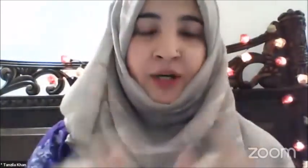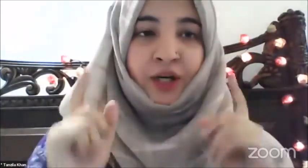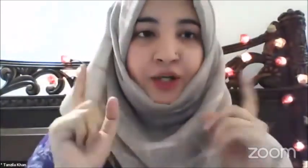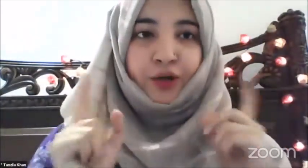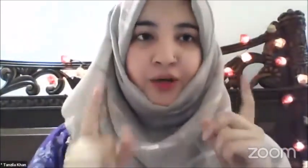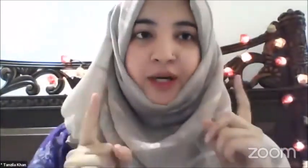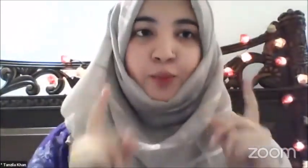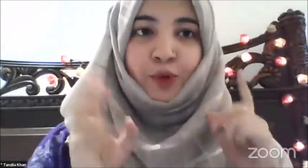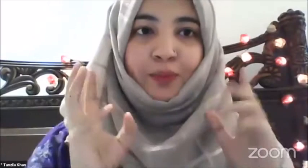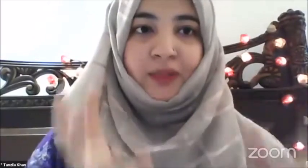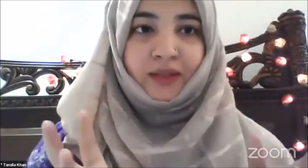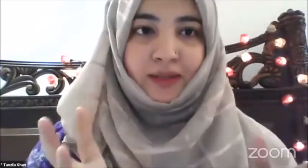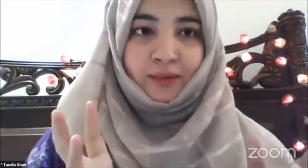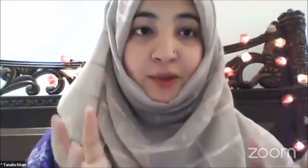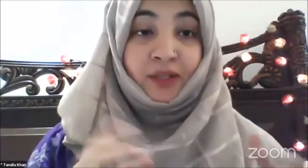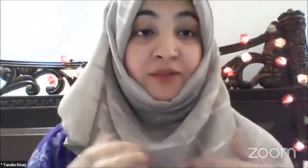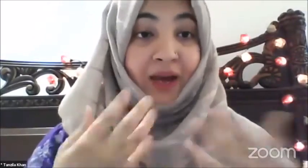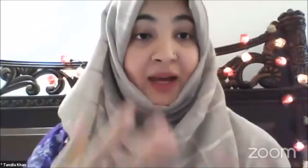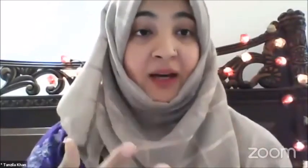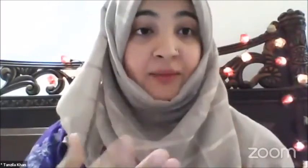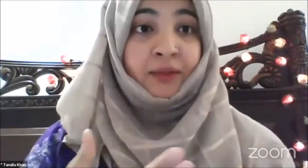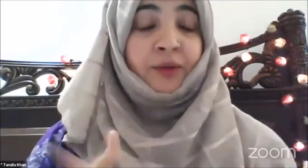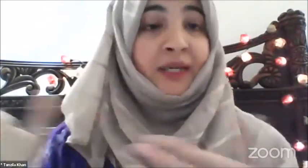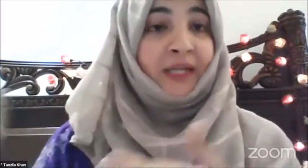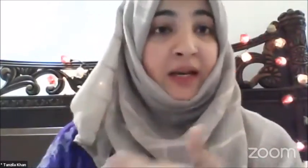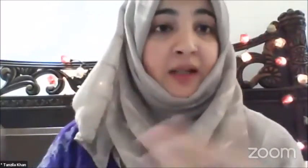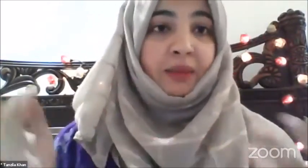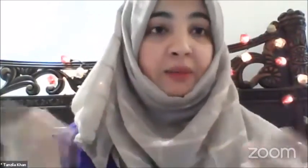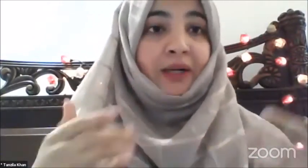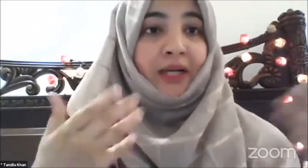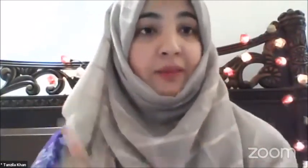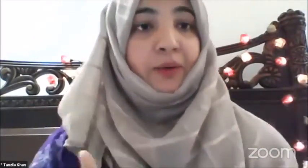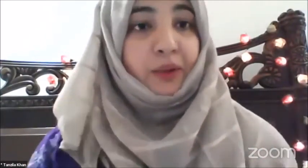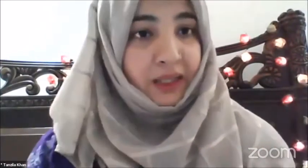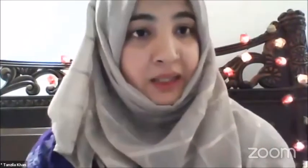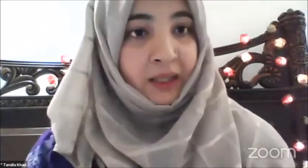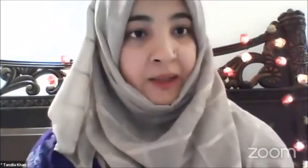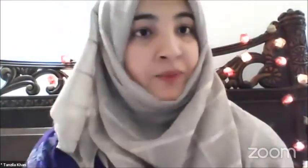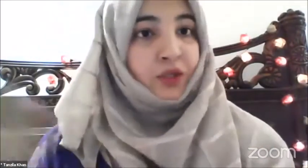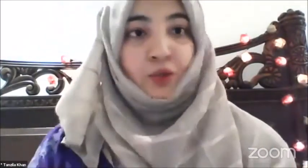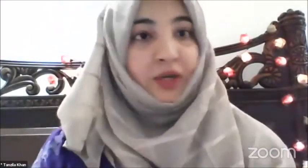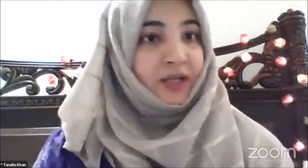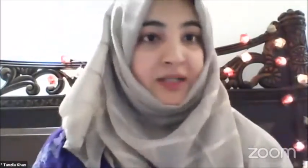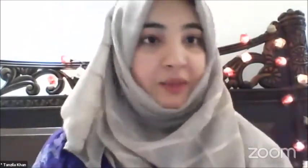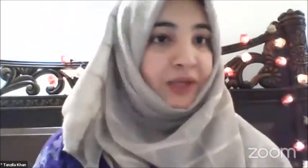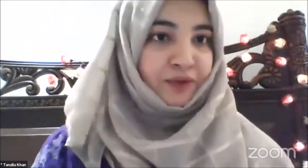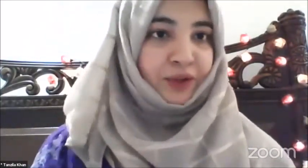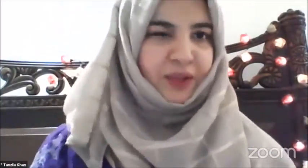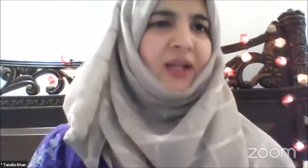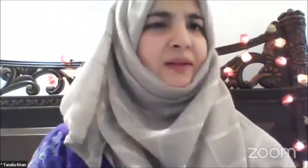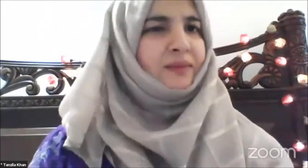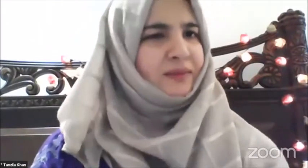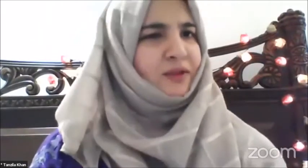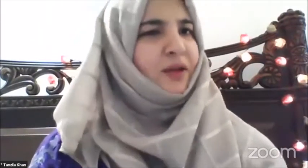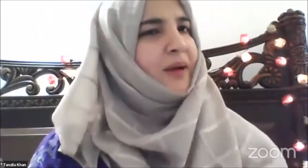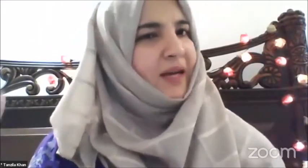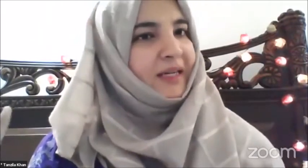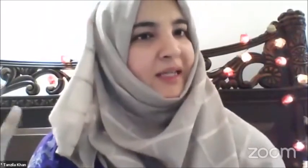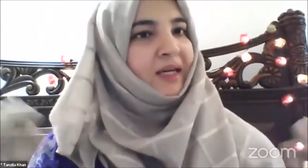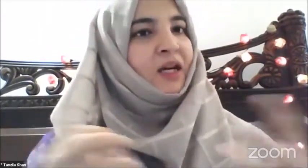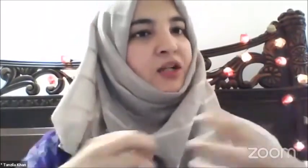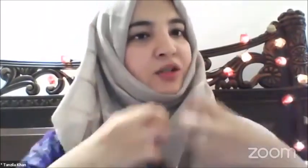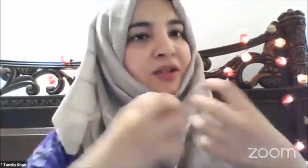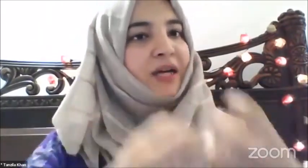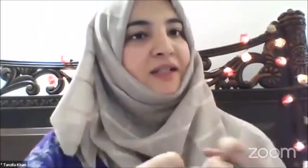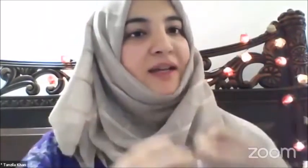here, you're going to get more business. Because if I come, there are going to be 10 other people coming with me. So what does that mean for you? And they're like, not a bad